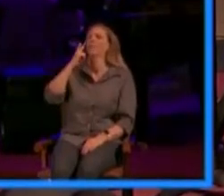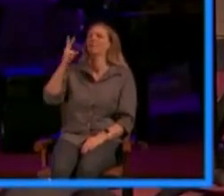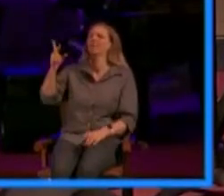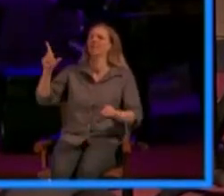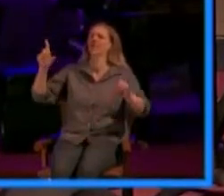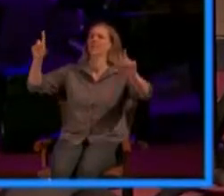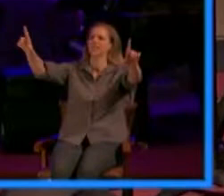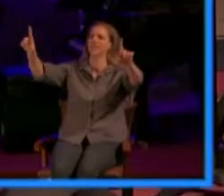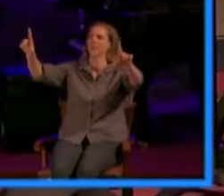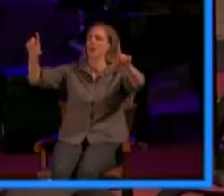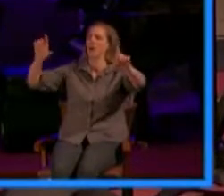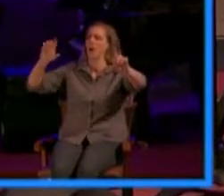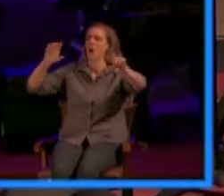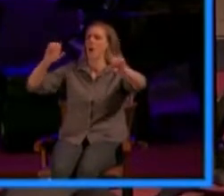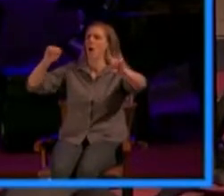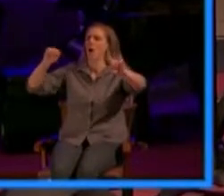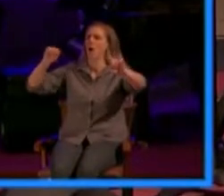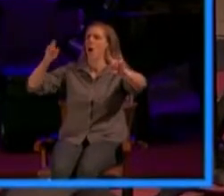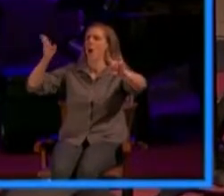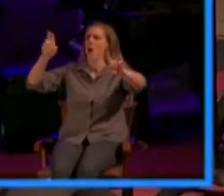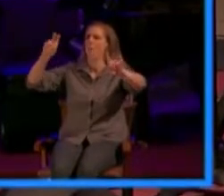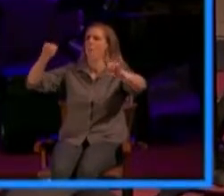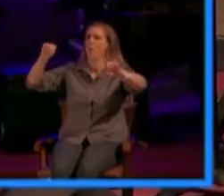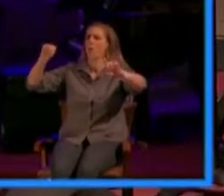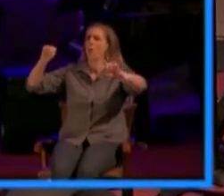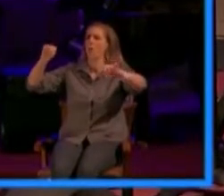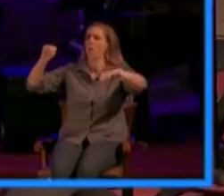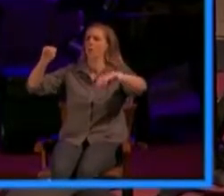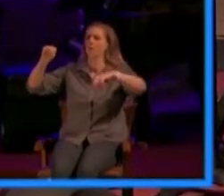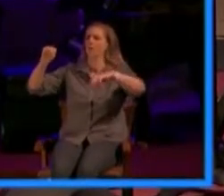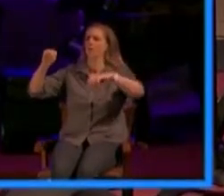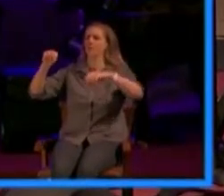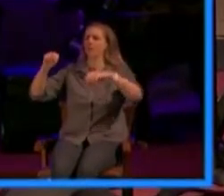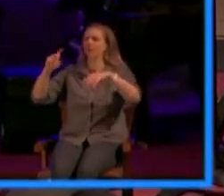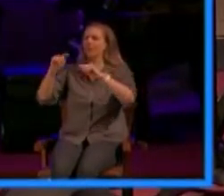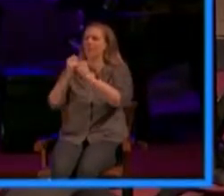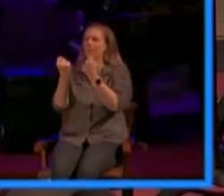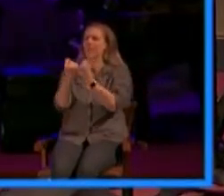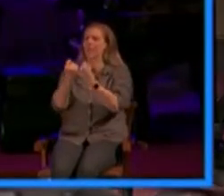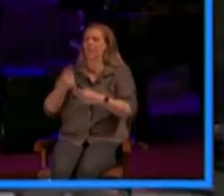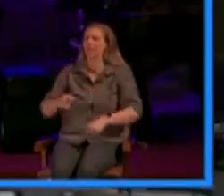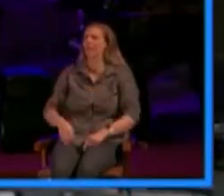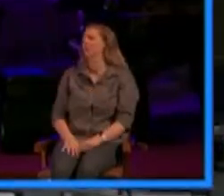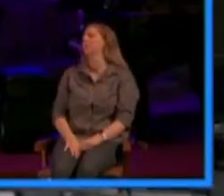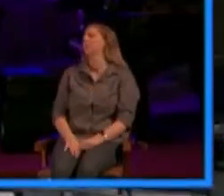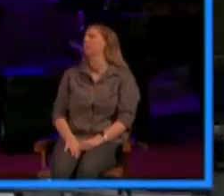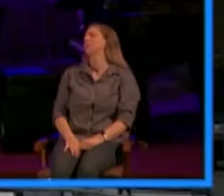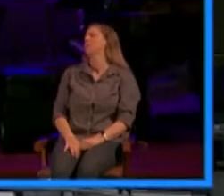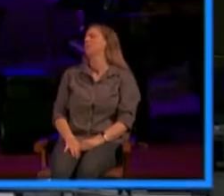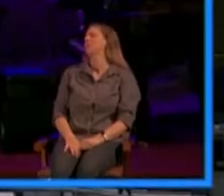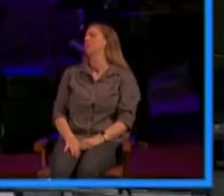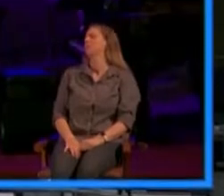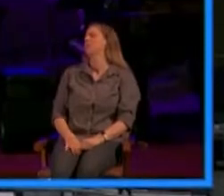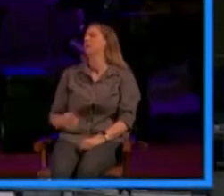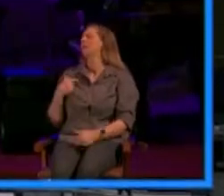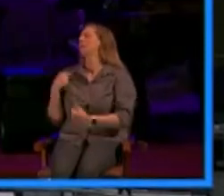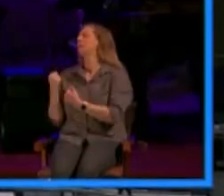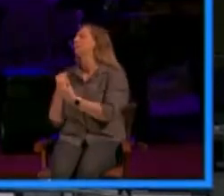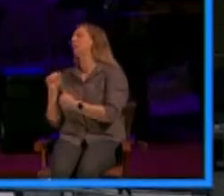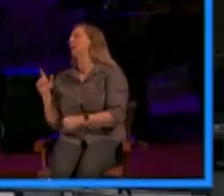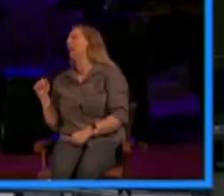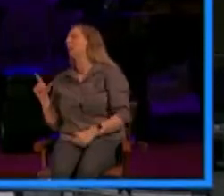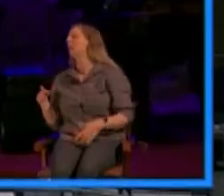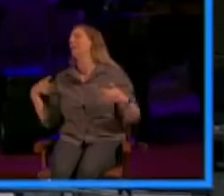say. So I'm just kidding. So, yeah, it is true. I'm an Alabama fan, but Pastor Corey and I, we're friends anyway. But I do want to